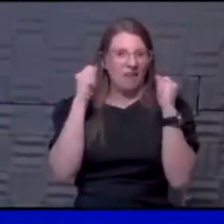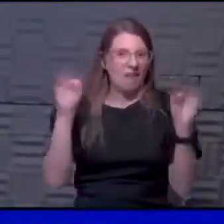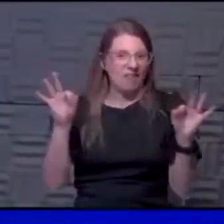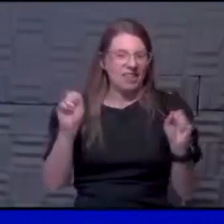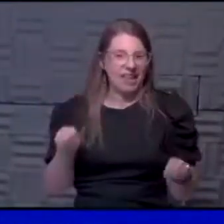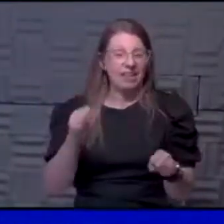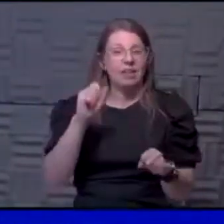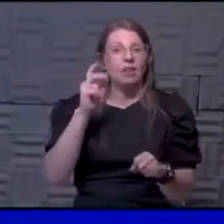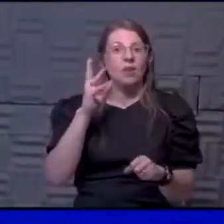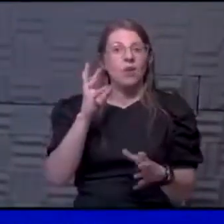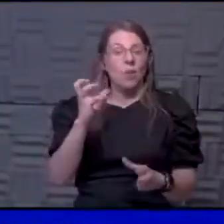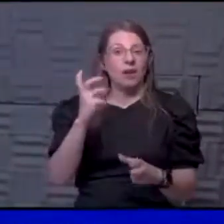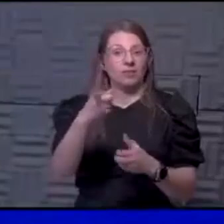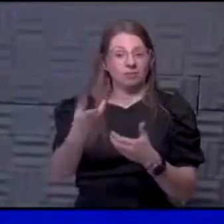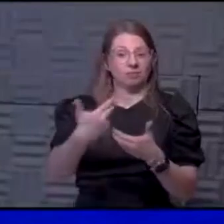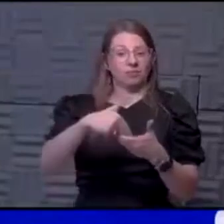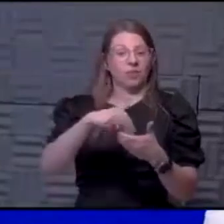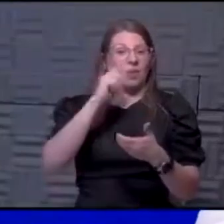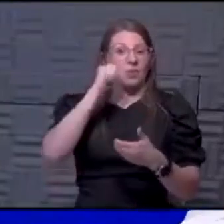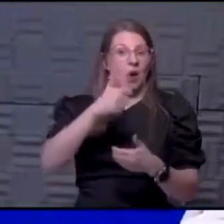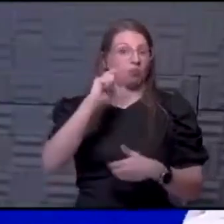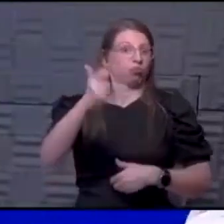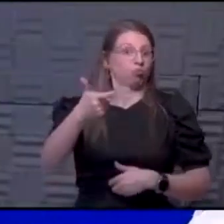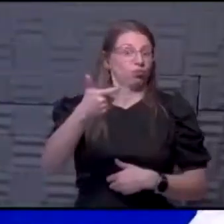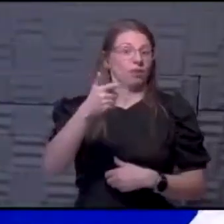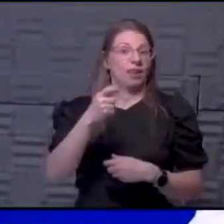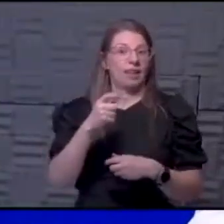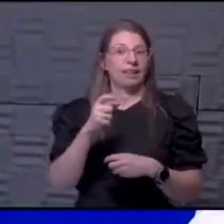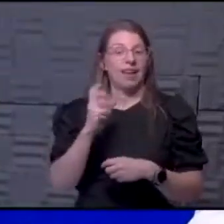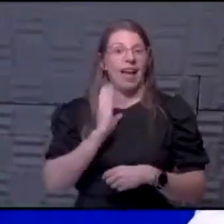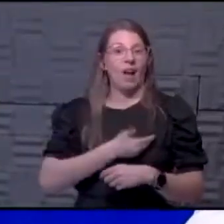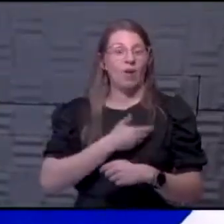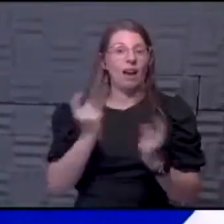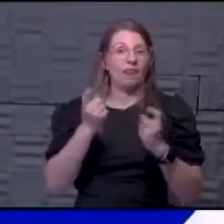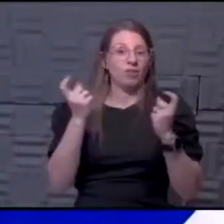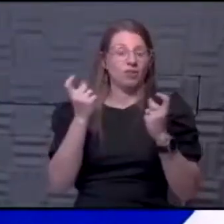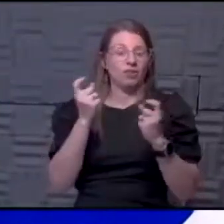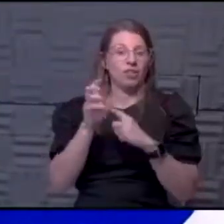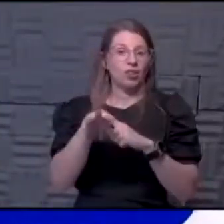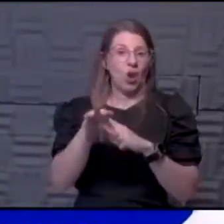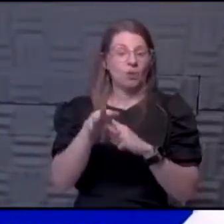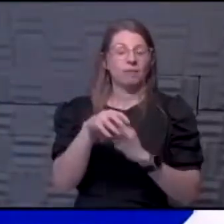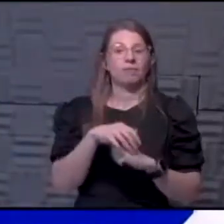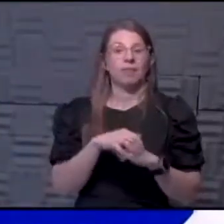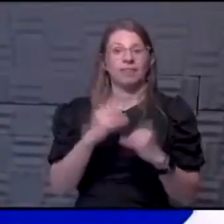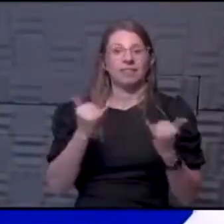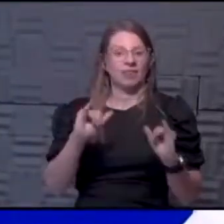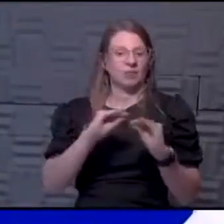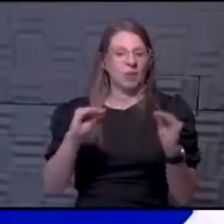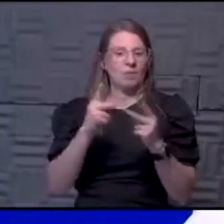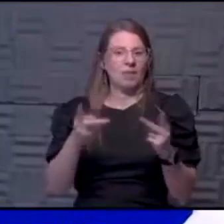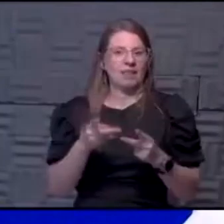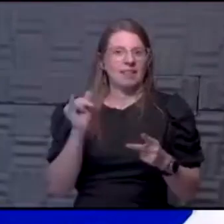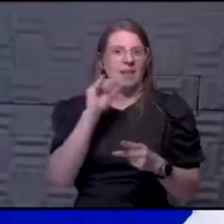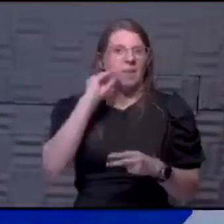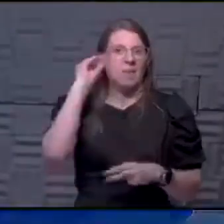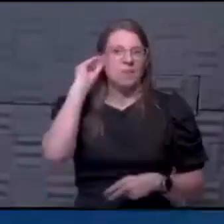at our anniversary show. And until then, remember, there's still no place like home.